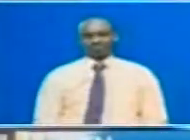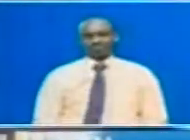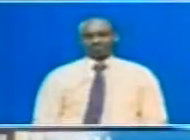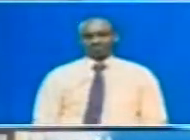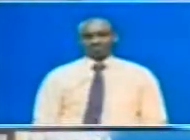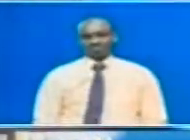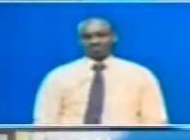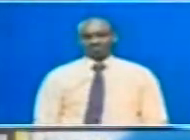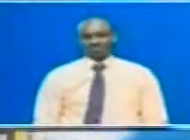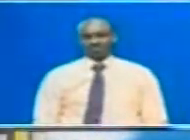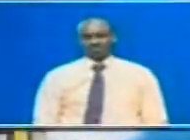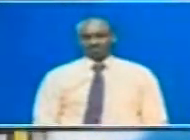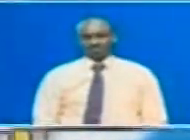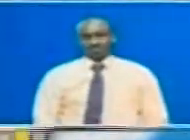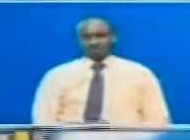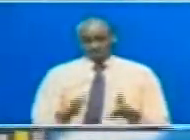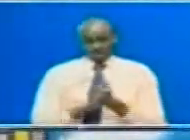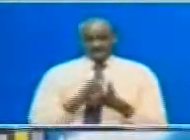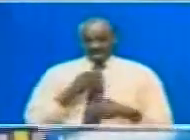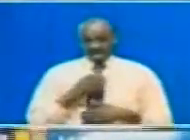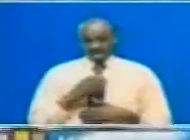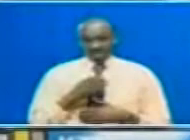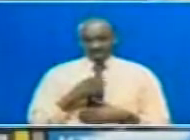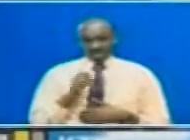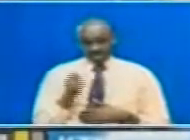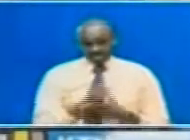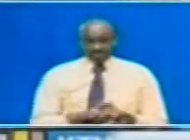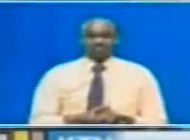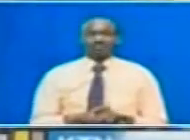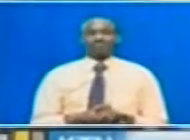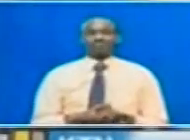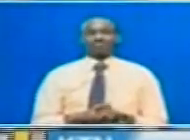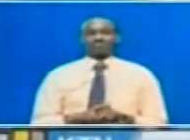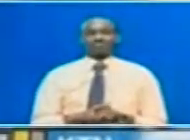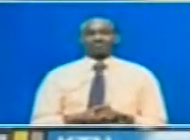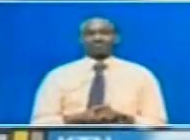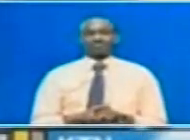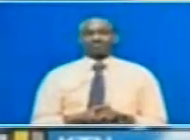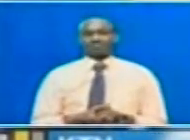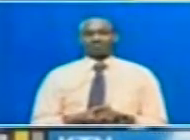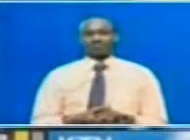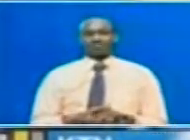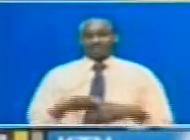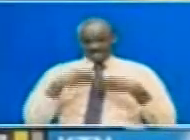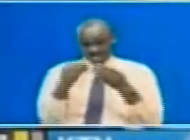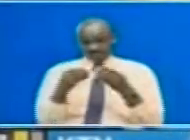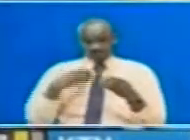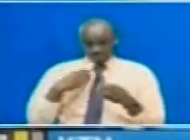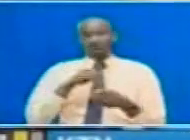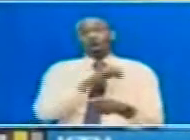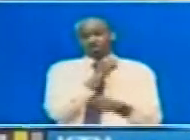For me now, Your Excellency, this is for transmission to your federal